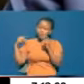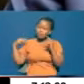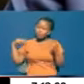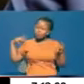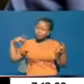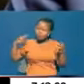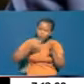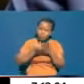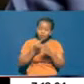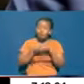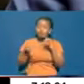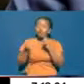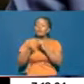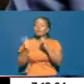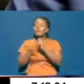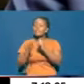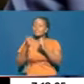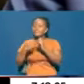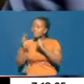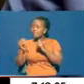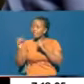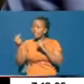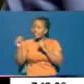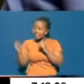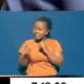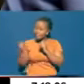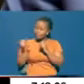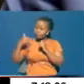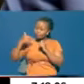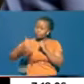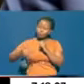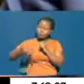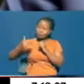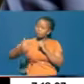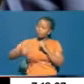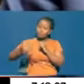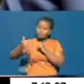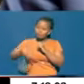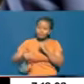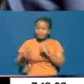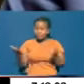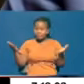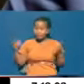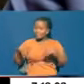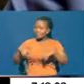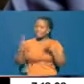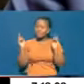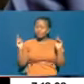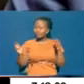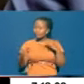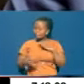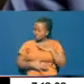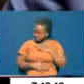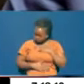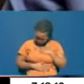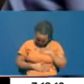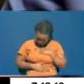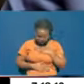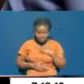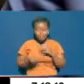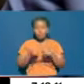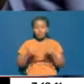80s? Since the 80s, is somebody who is respected, and we are